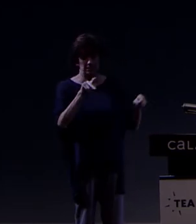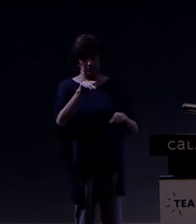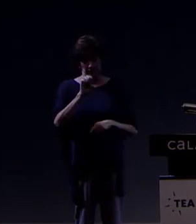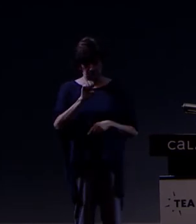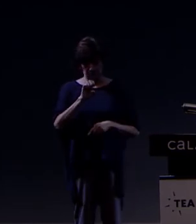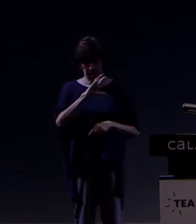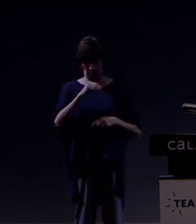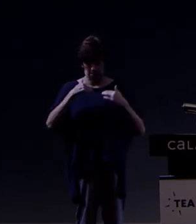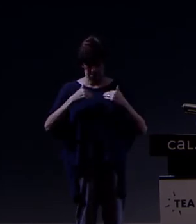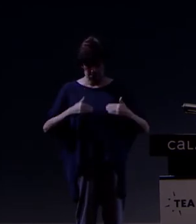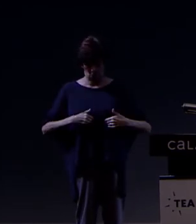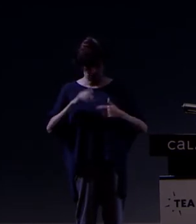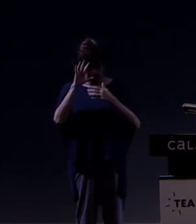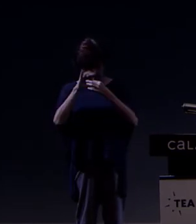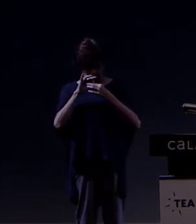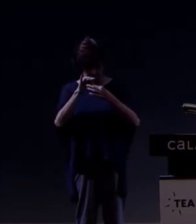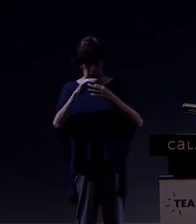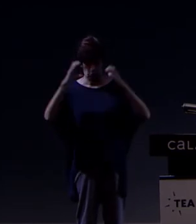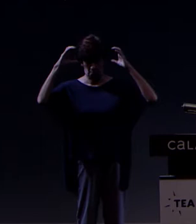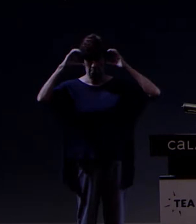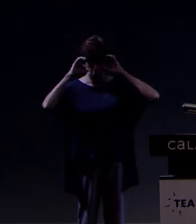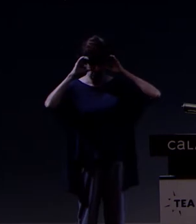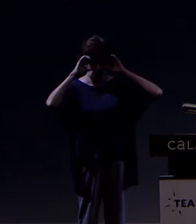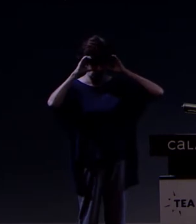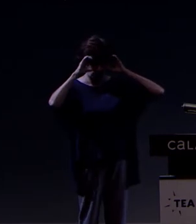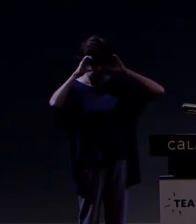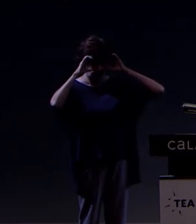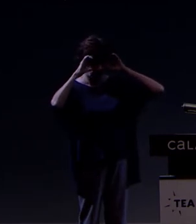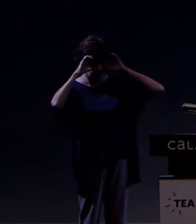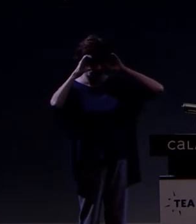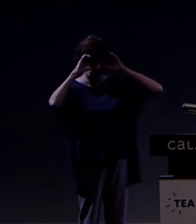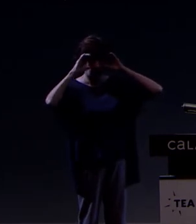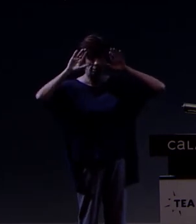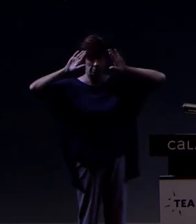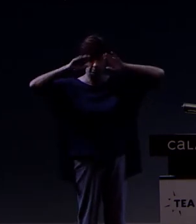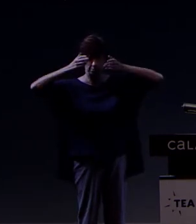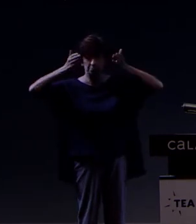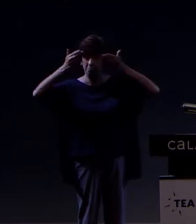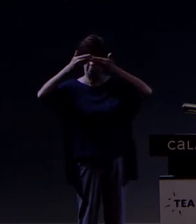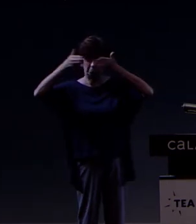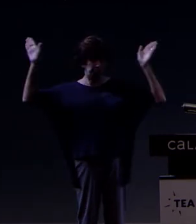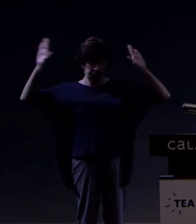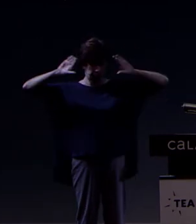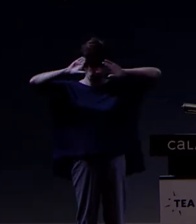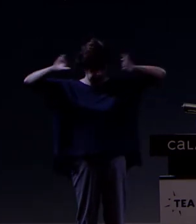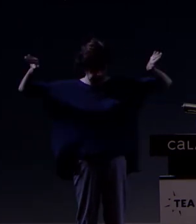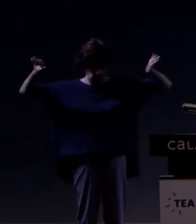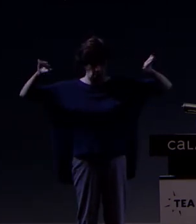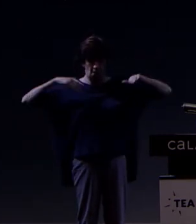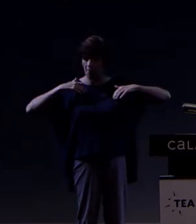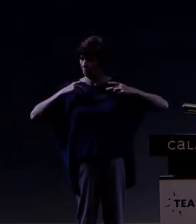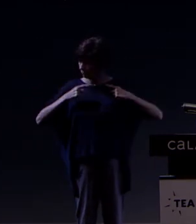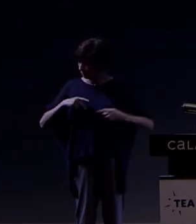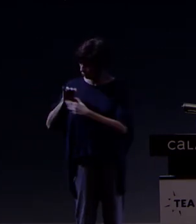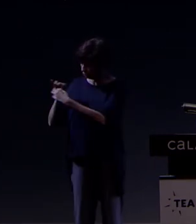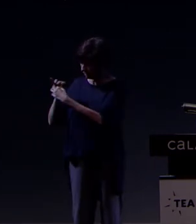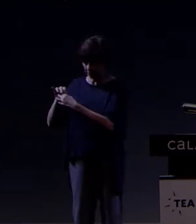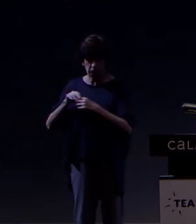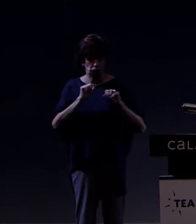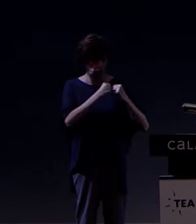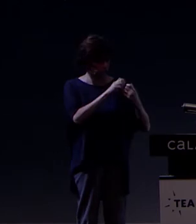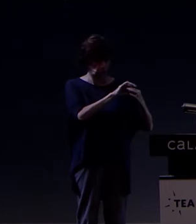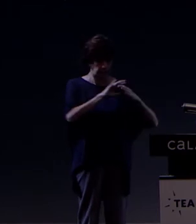denying technology. You put this thing on and you're shutting out everything else in the world. You're shutting out your physical connections, your social